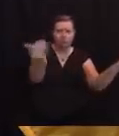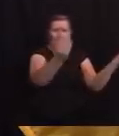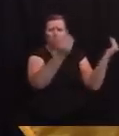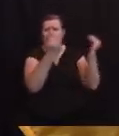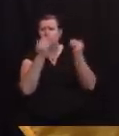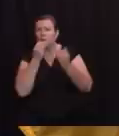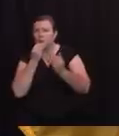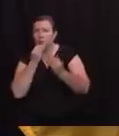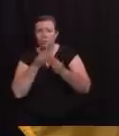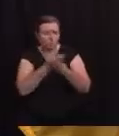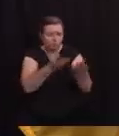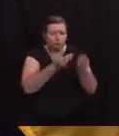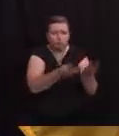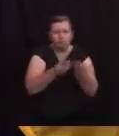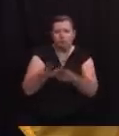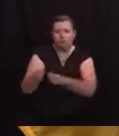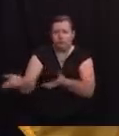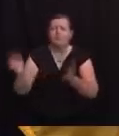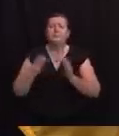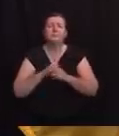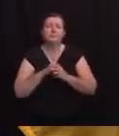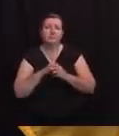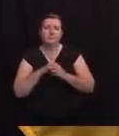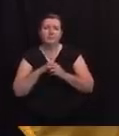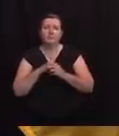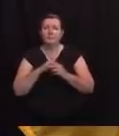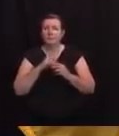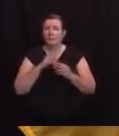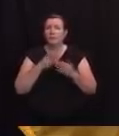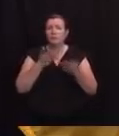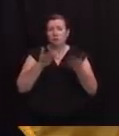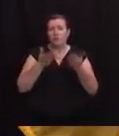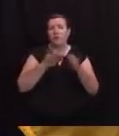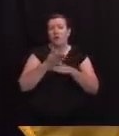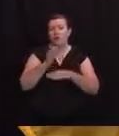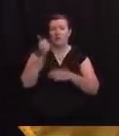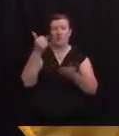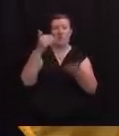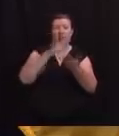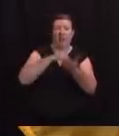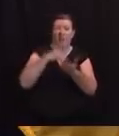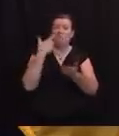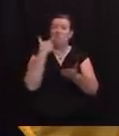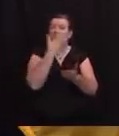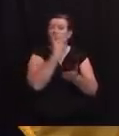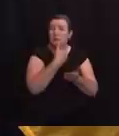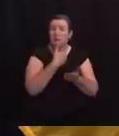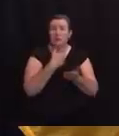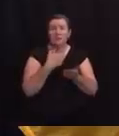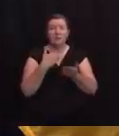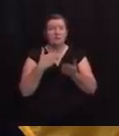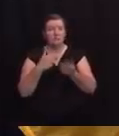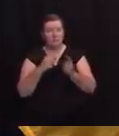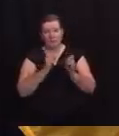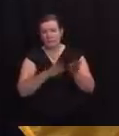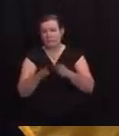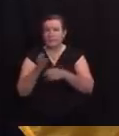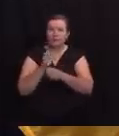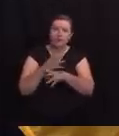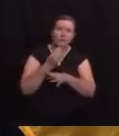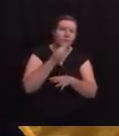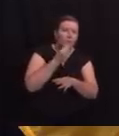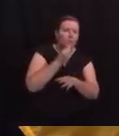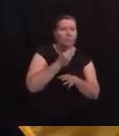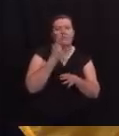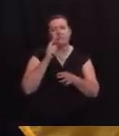great partnership, Feed NJ is delivering more than 10,000 restaurant-prepared meals to food banks